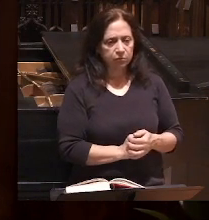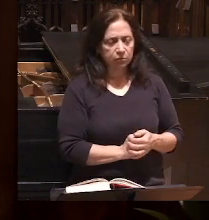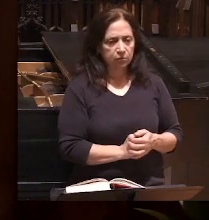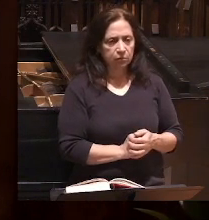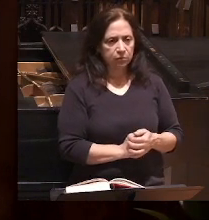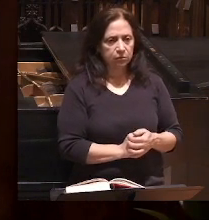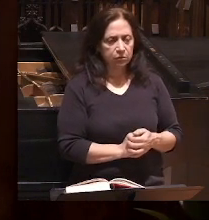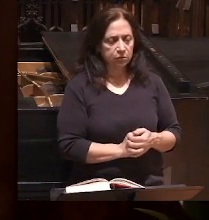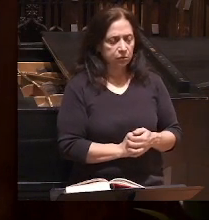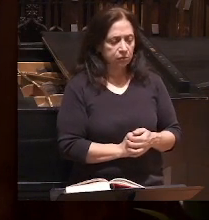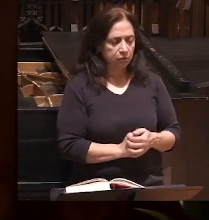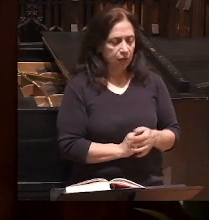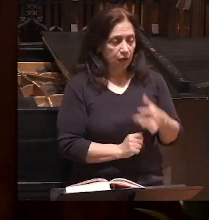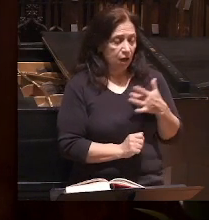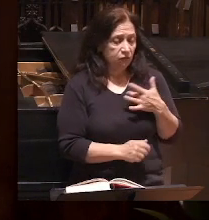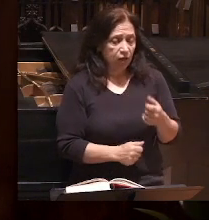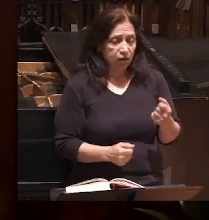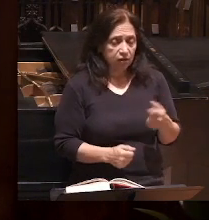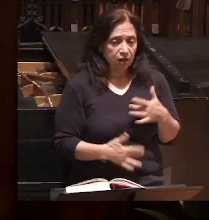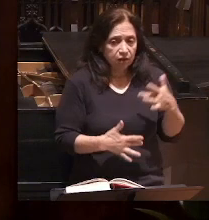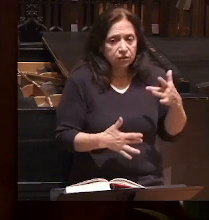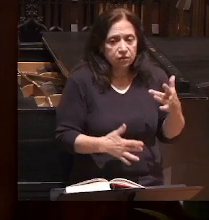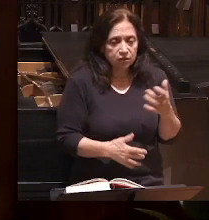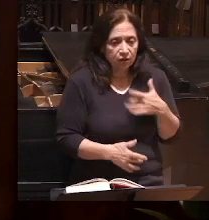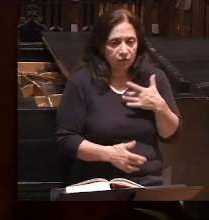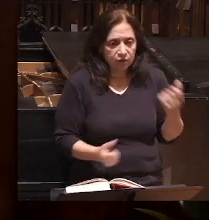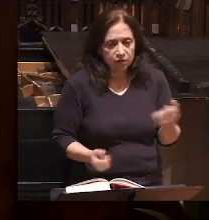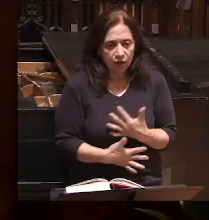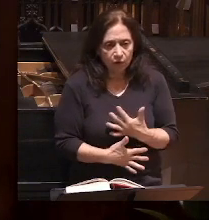If I'm honest, it made me anxious and scared.